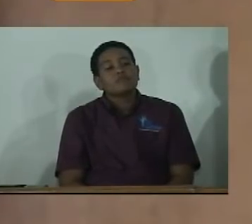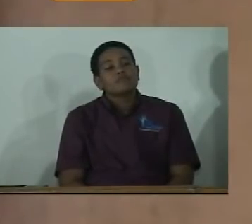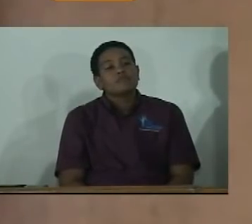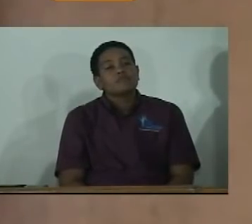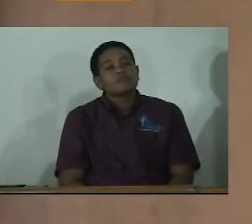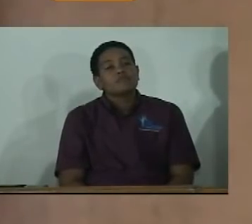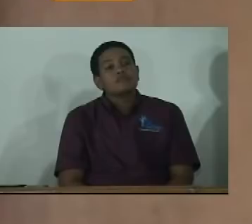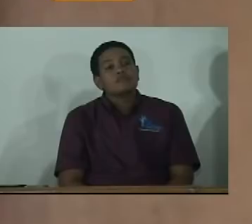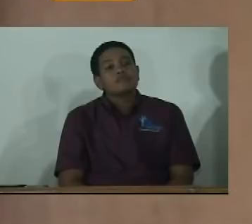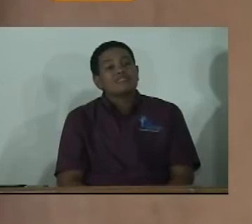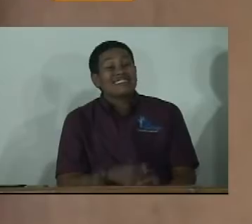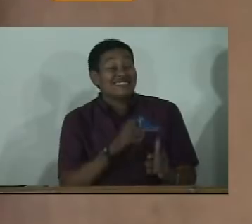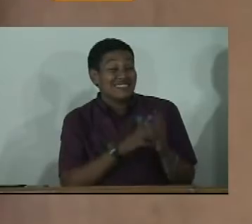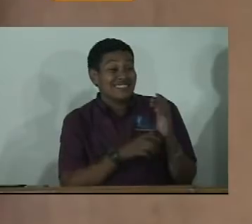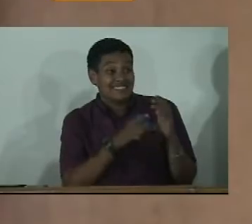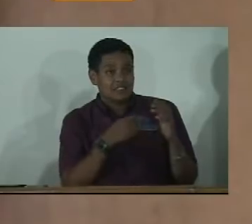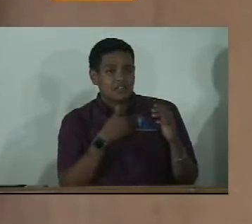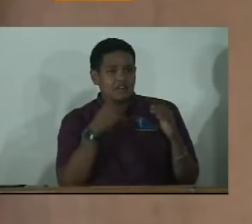around the